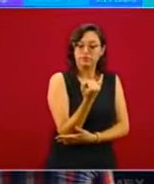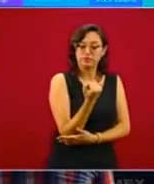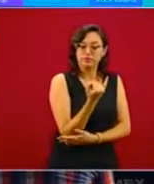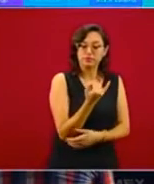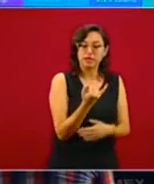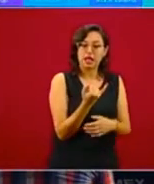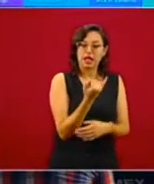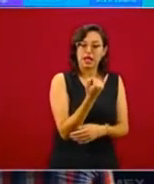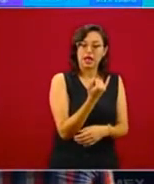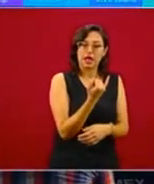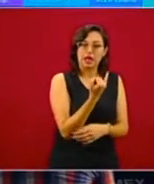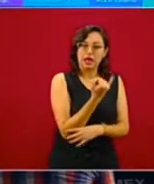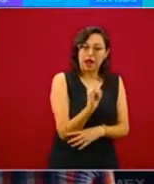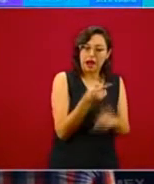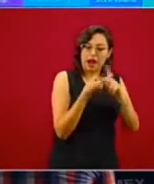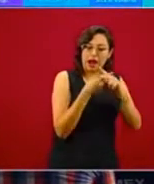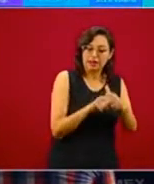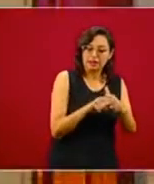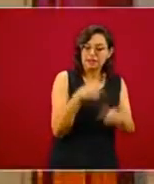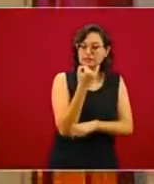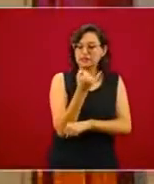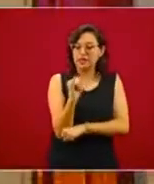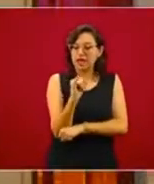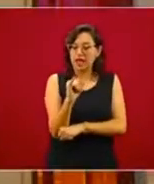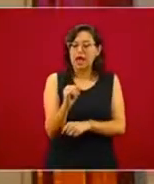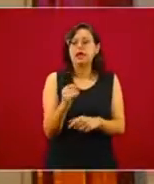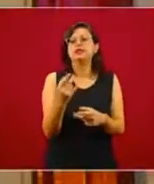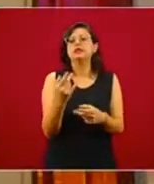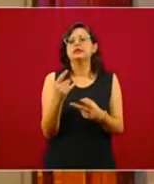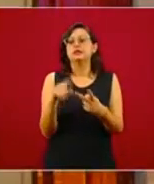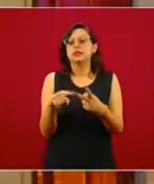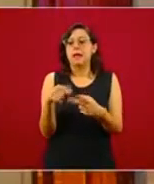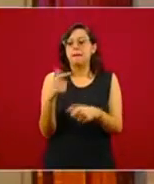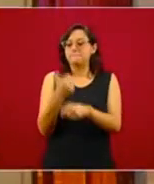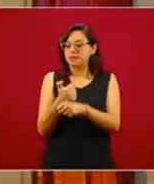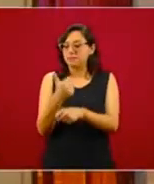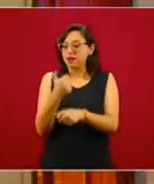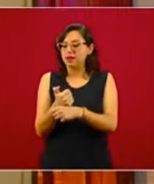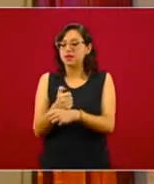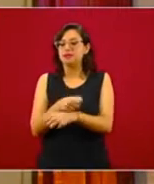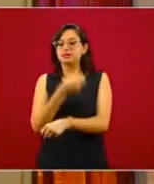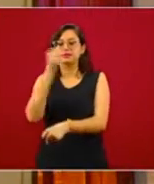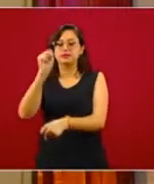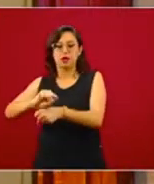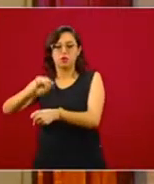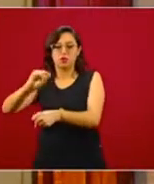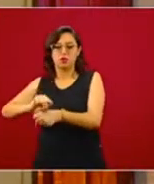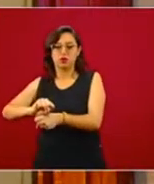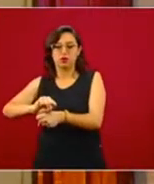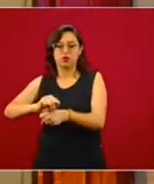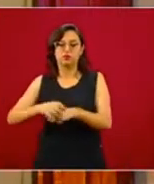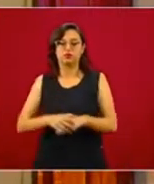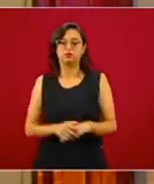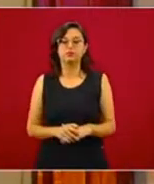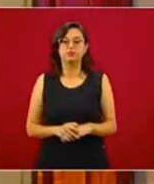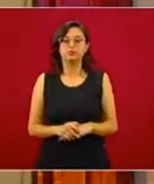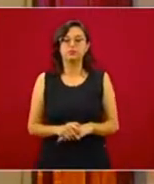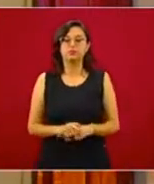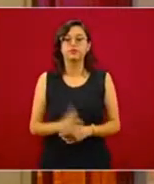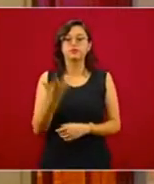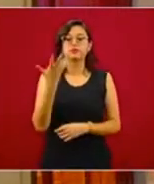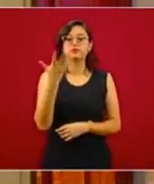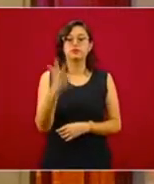basic school, that is kinder, preschool, primary school, and junior high